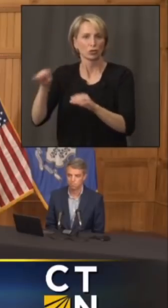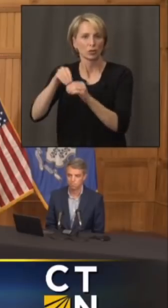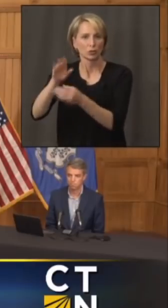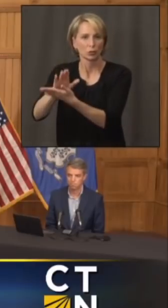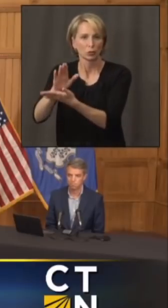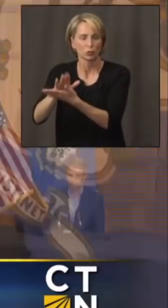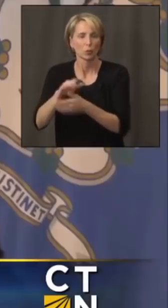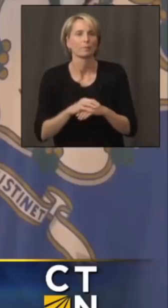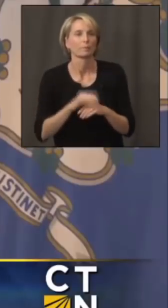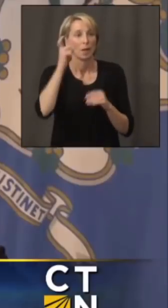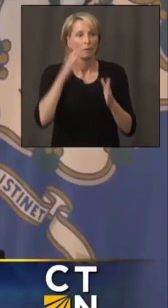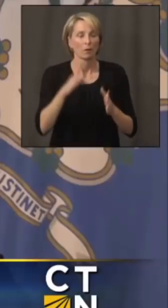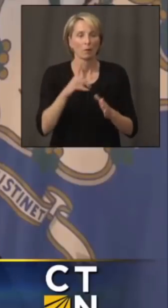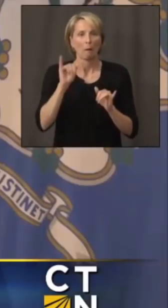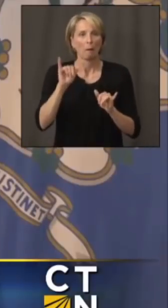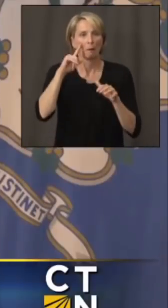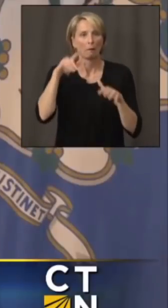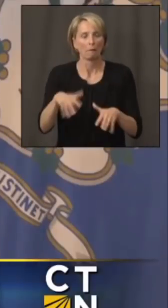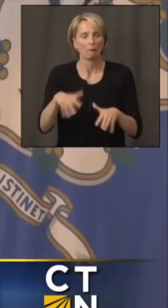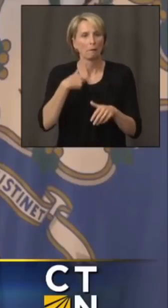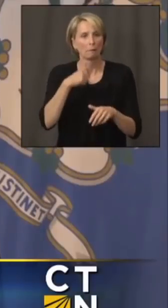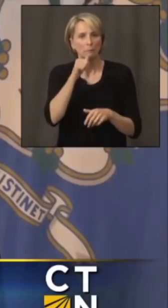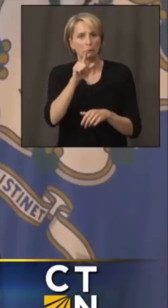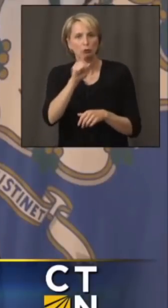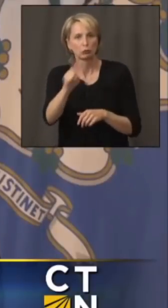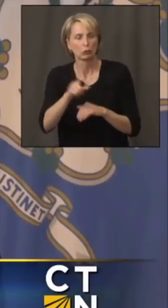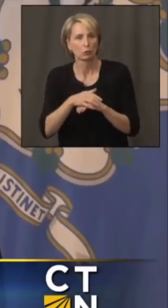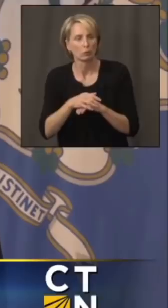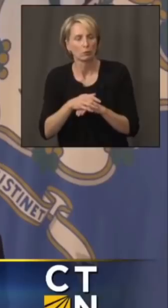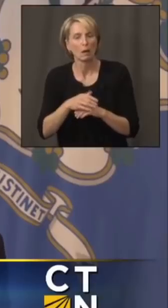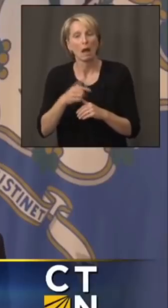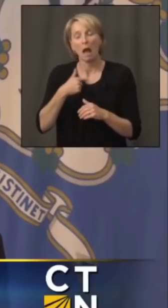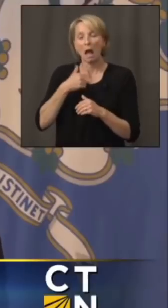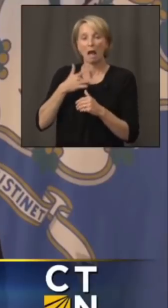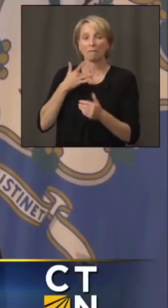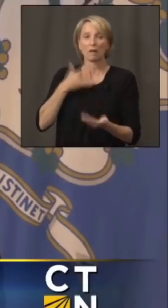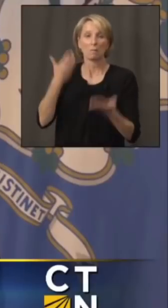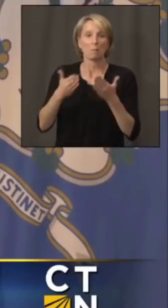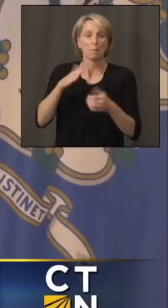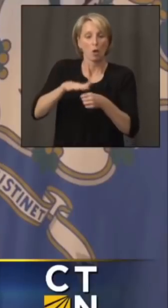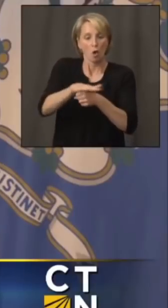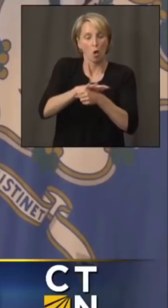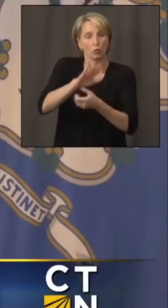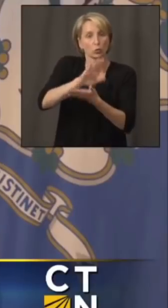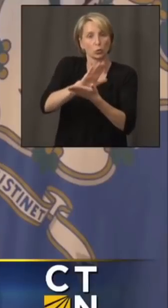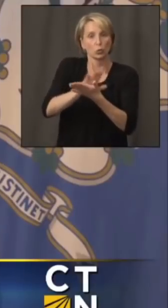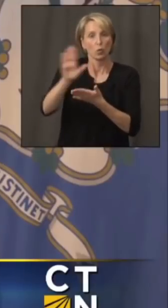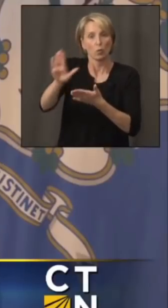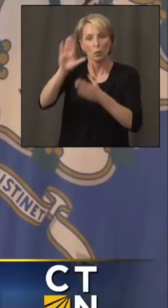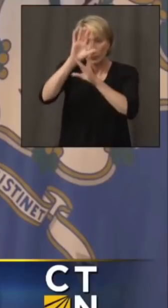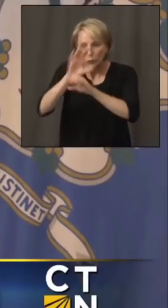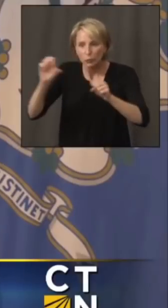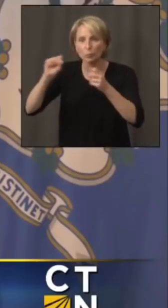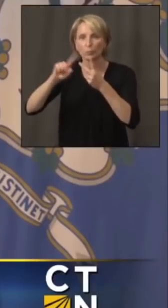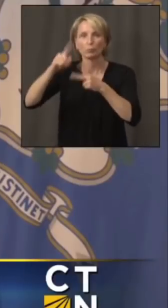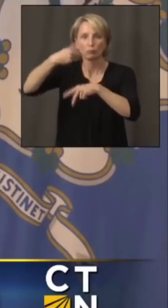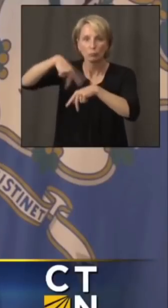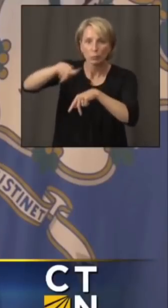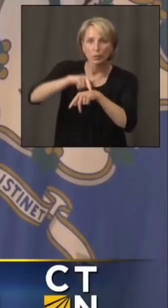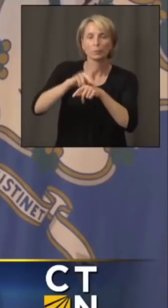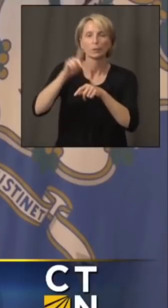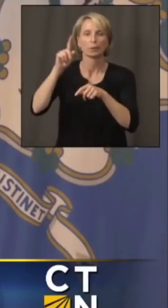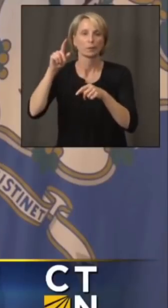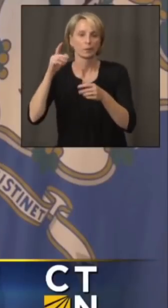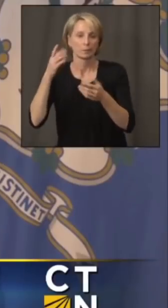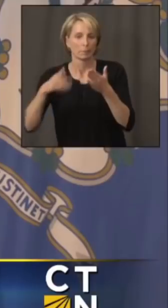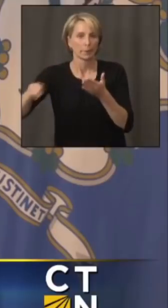Boy, you got me there. I think that's been probably left up to local superintendents and principals to deal with the local police in terms of